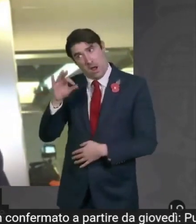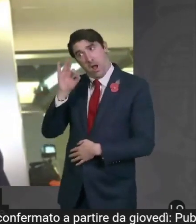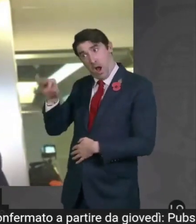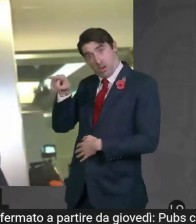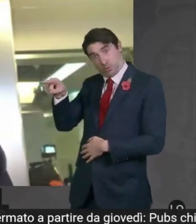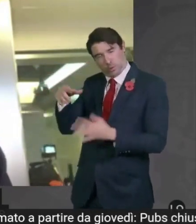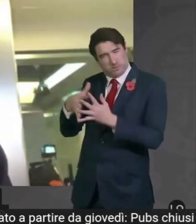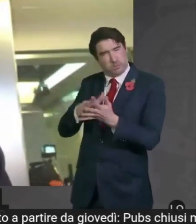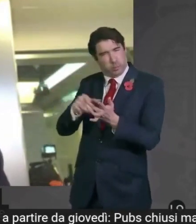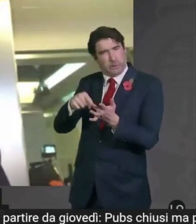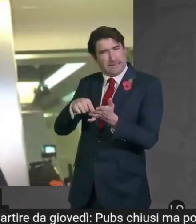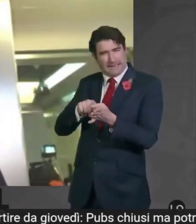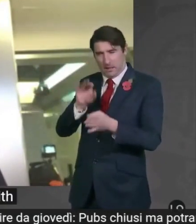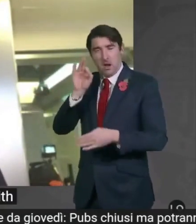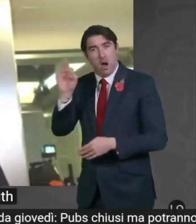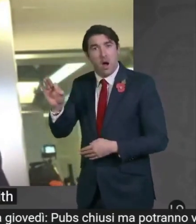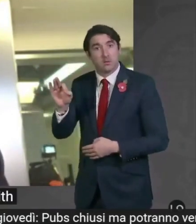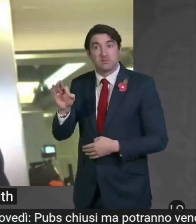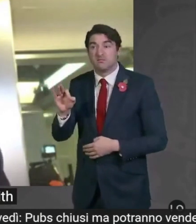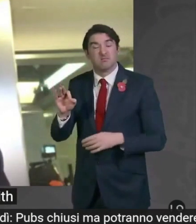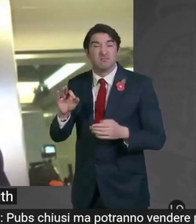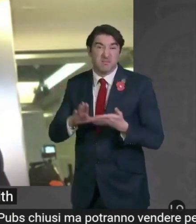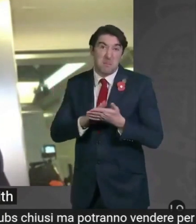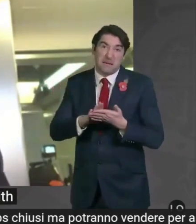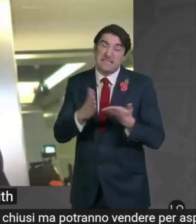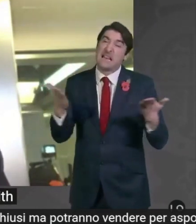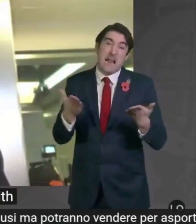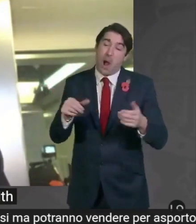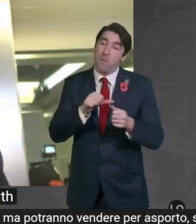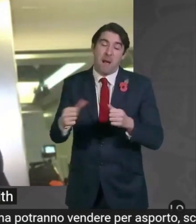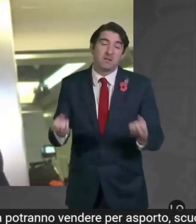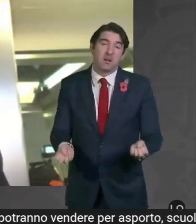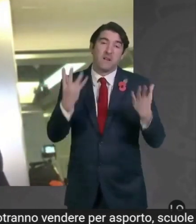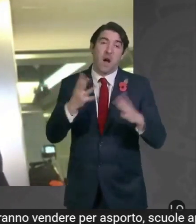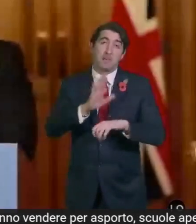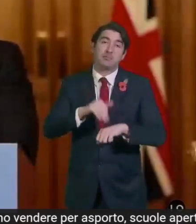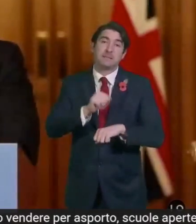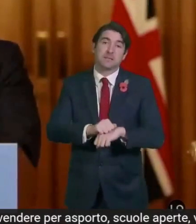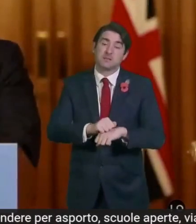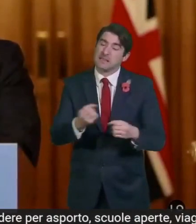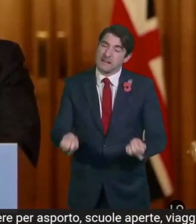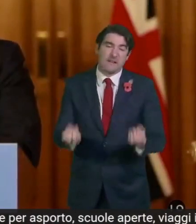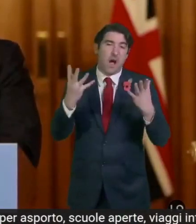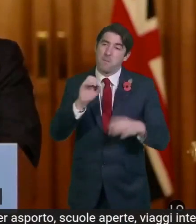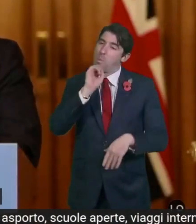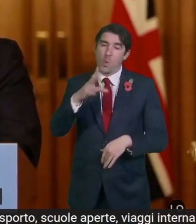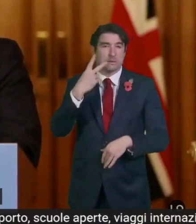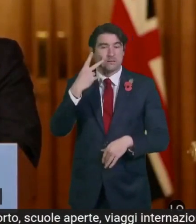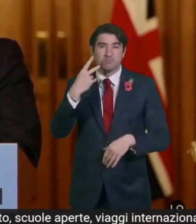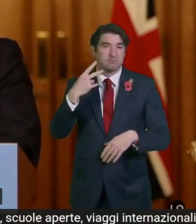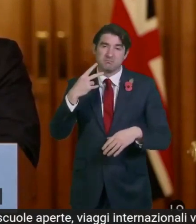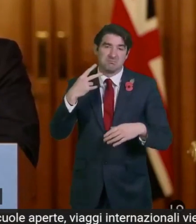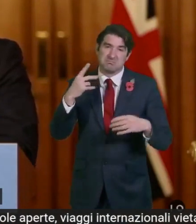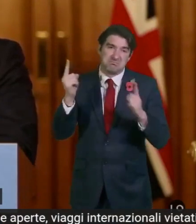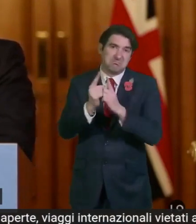place where we will be able to celebrate Christmas with our families? Well, thanks, Beth. I just